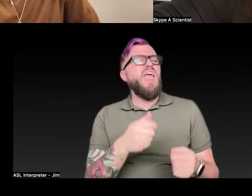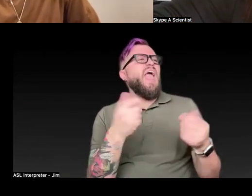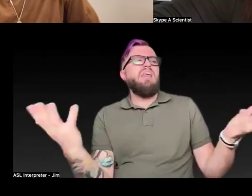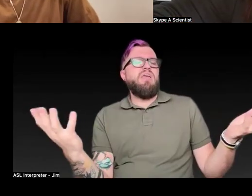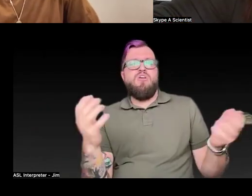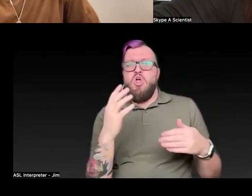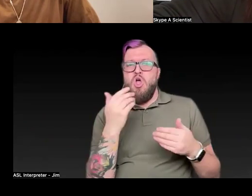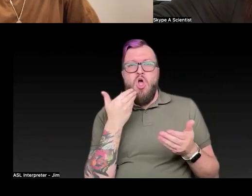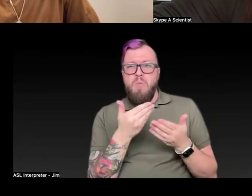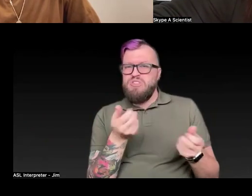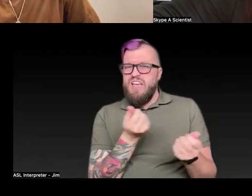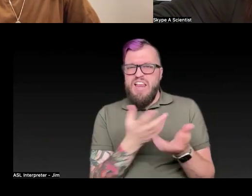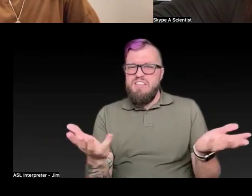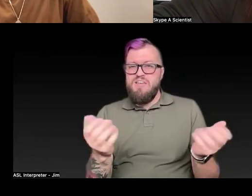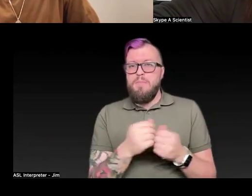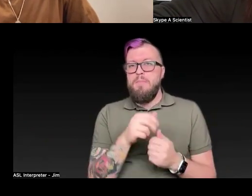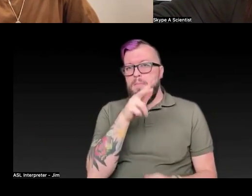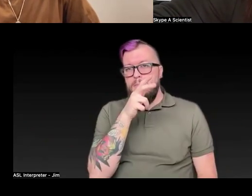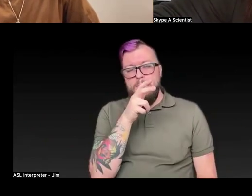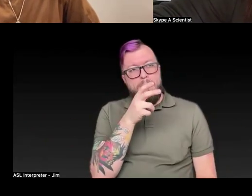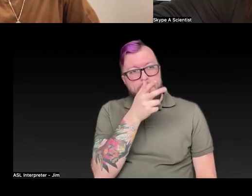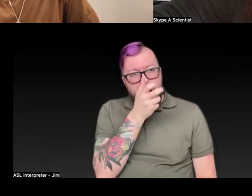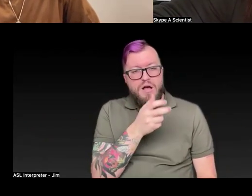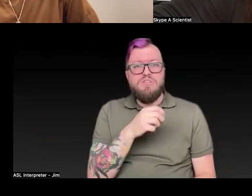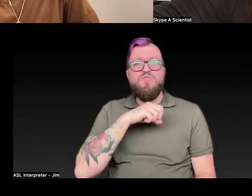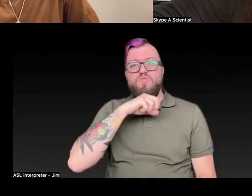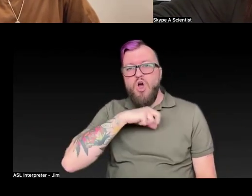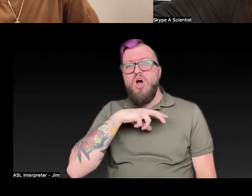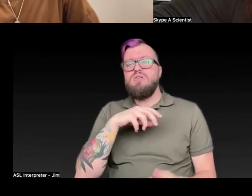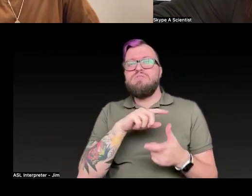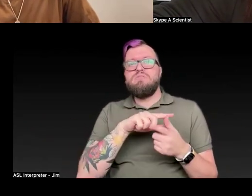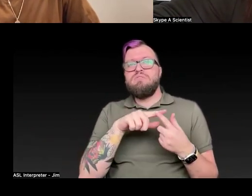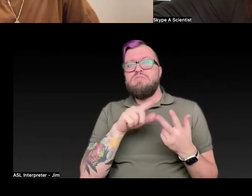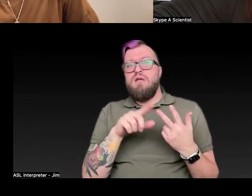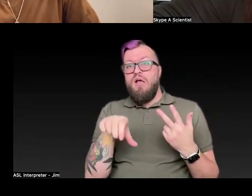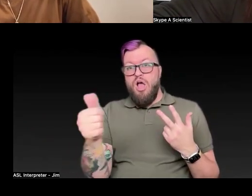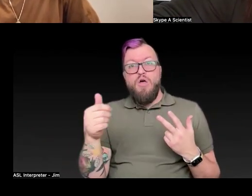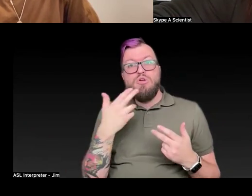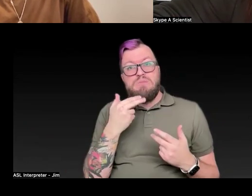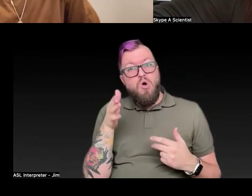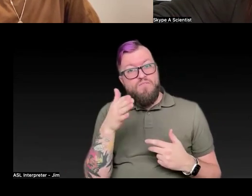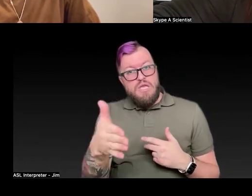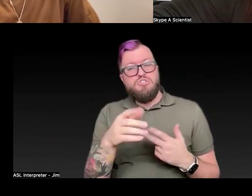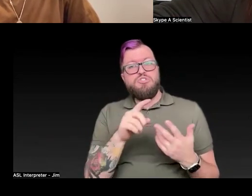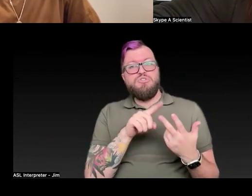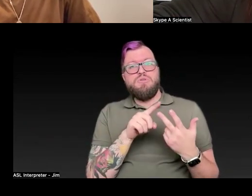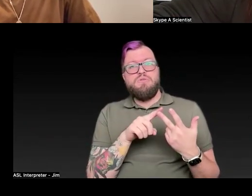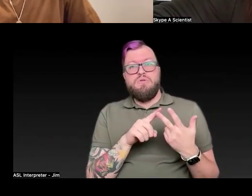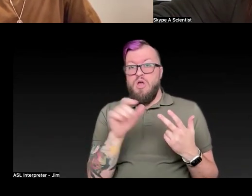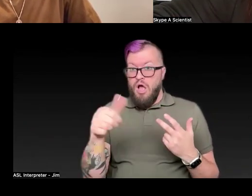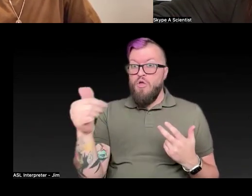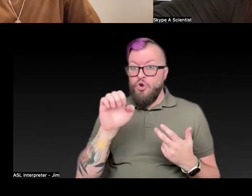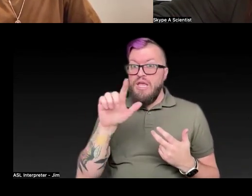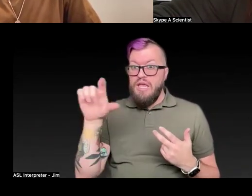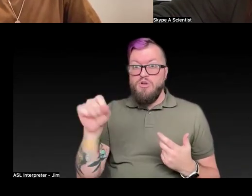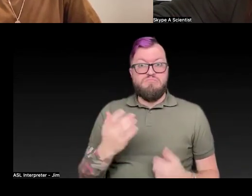anything. They eat bugs, they eat frogs, they eat other fish, they eat small fish. They will eat other eels. They are really